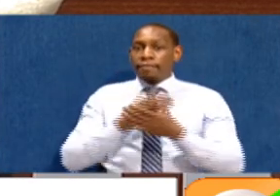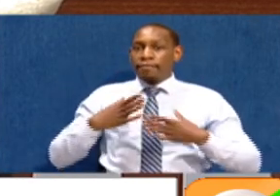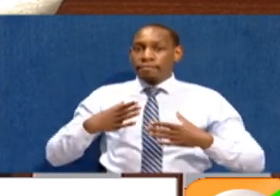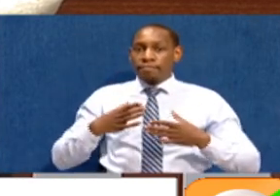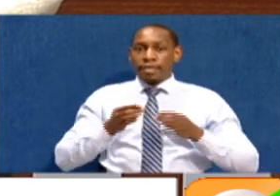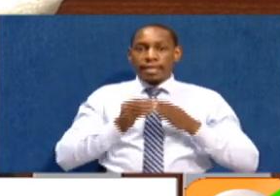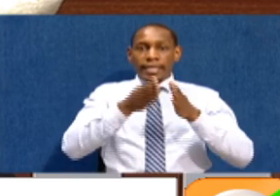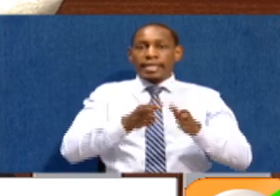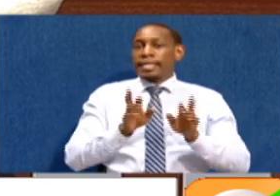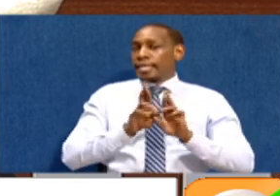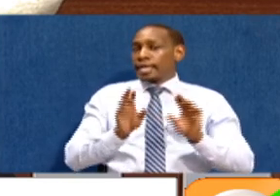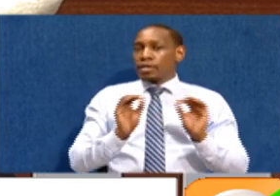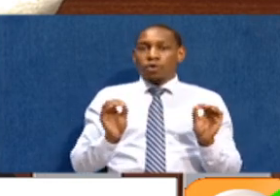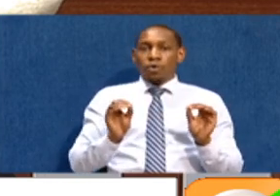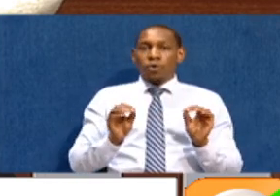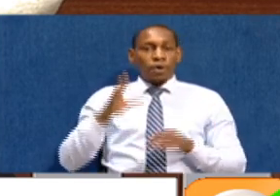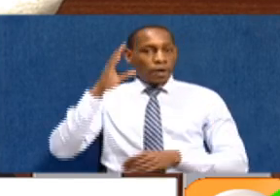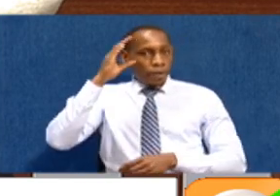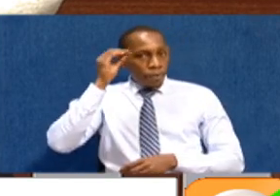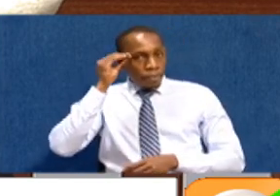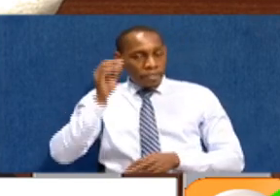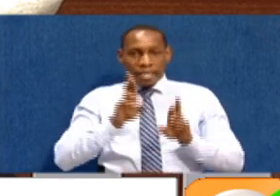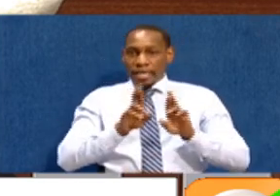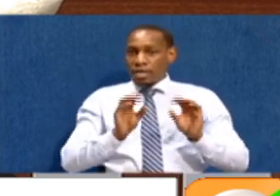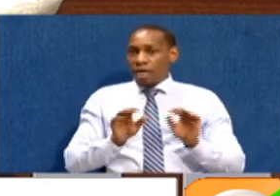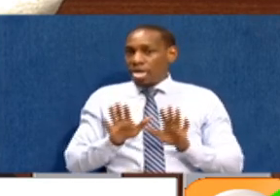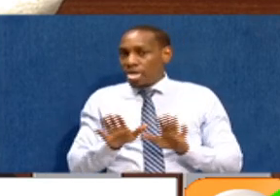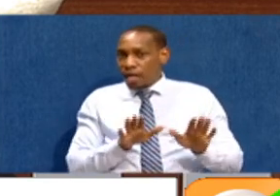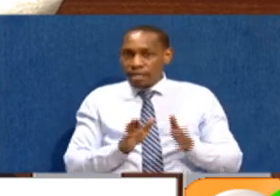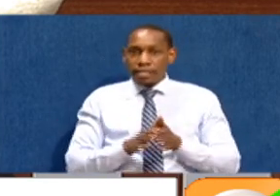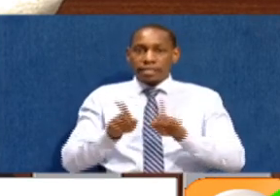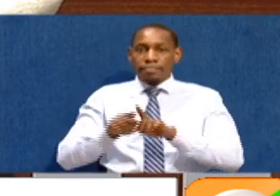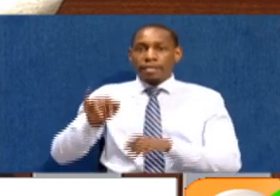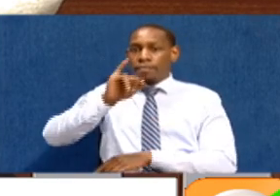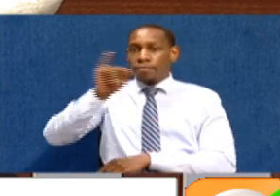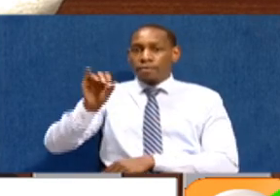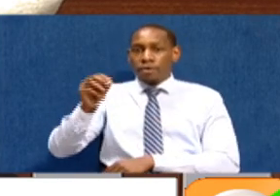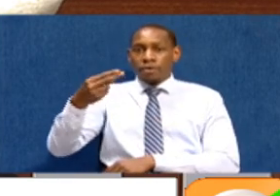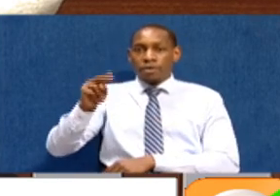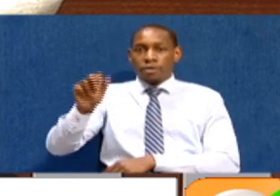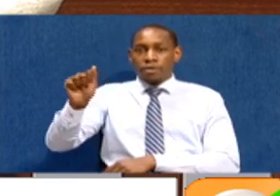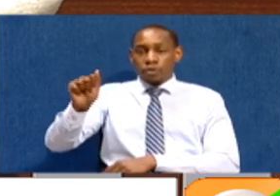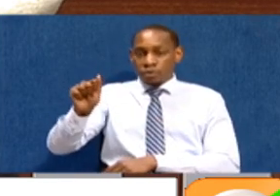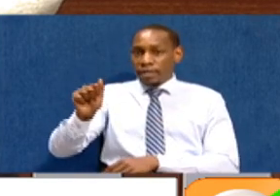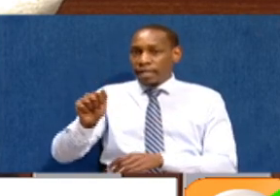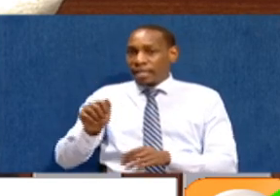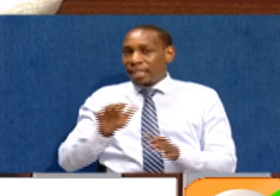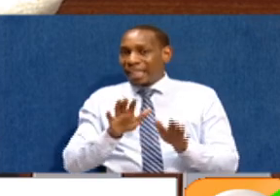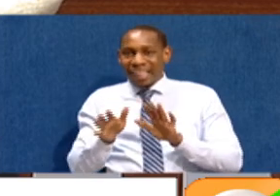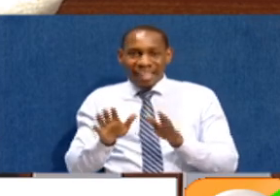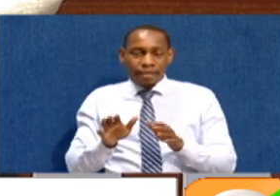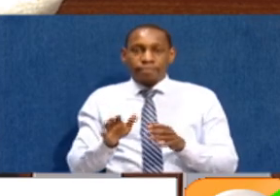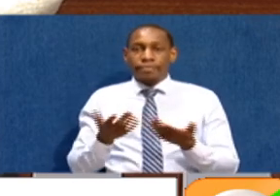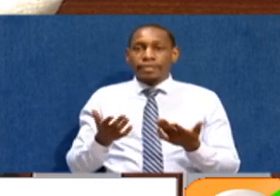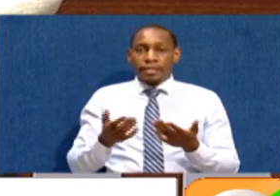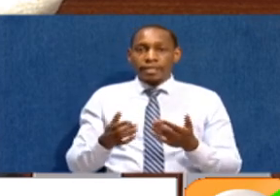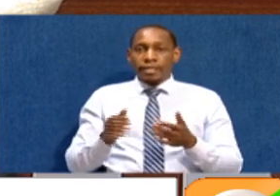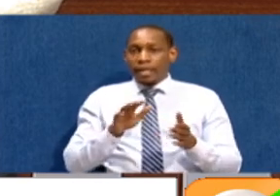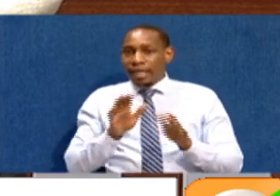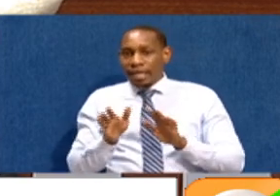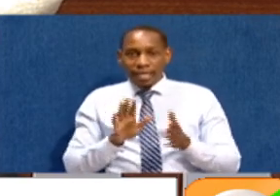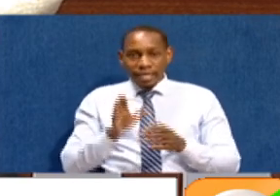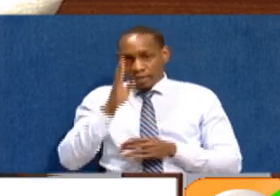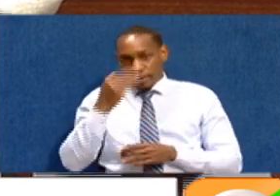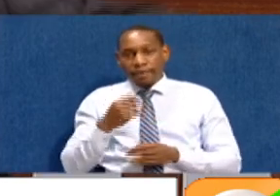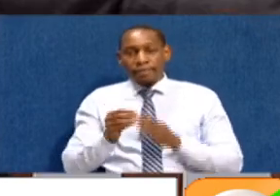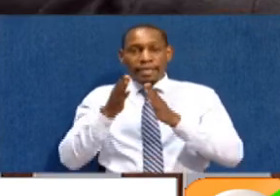leader. Moses was reluctant. Mm. Joshua was reluctant. Reluctant leaders make the best